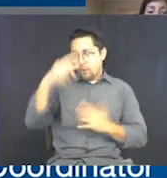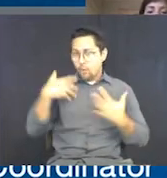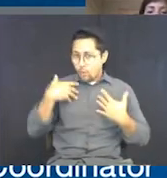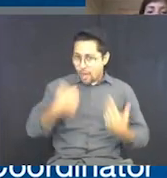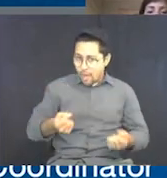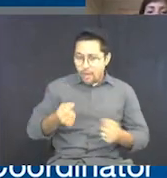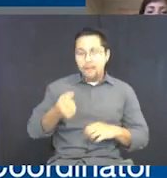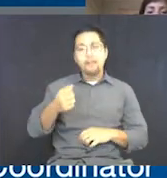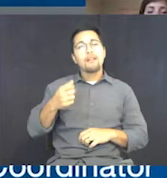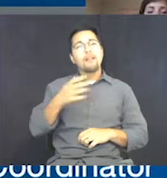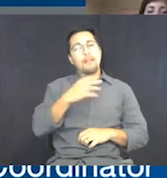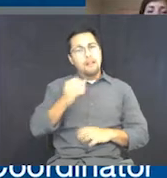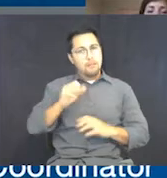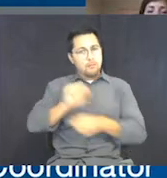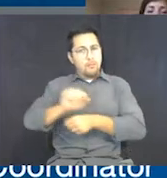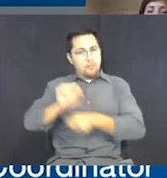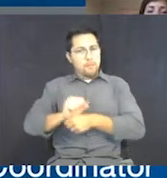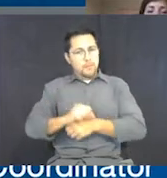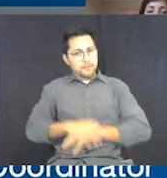and employment.